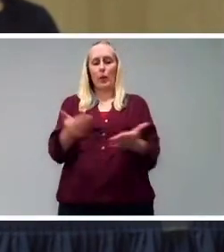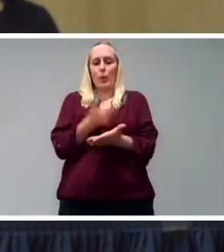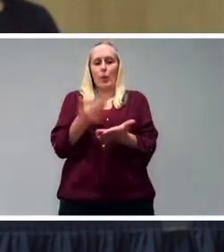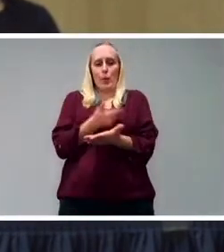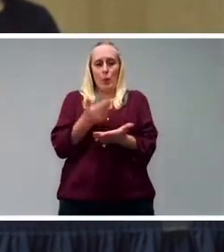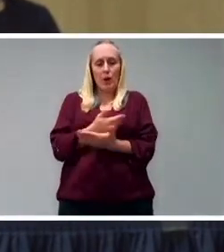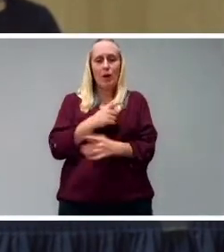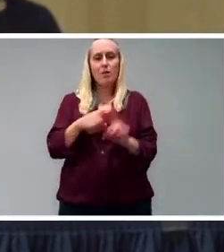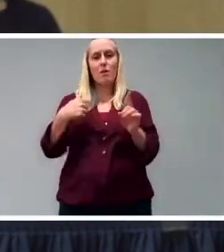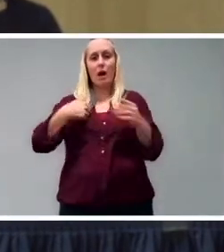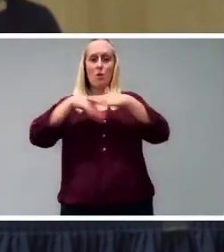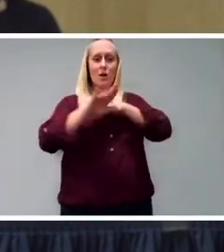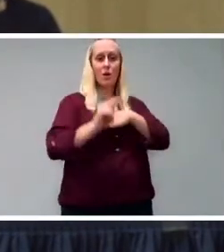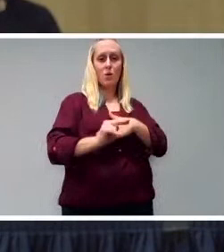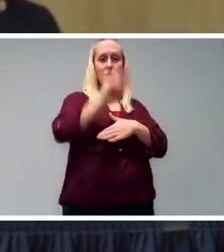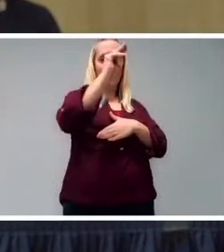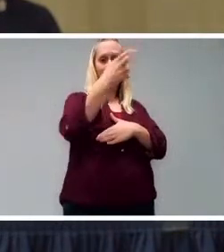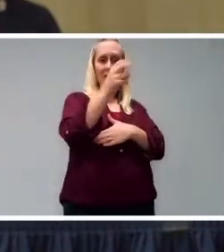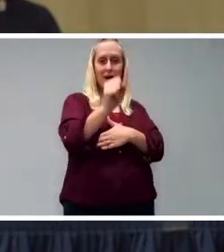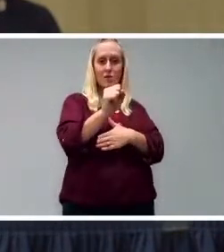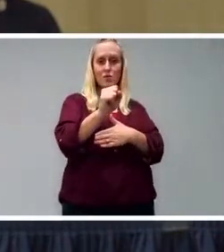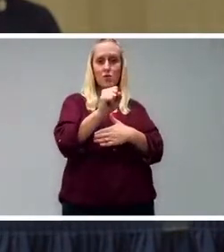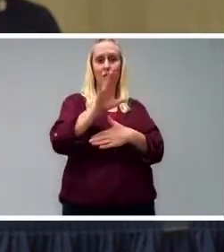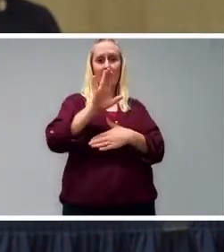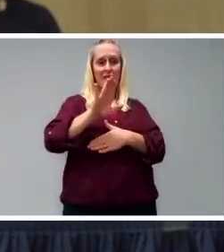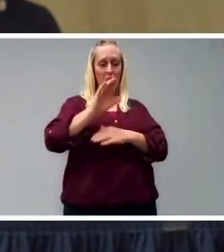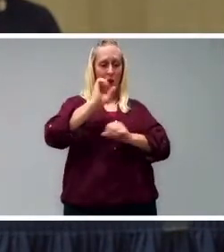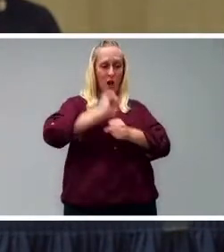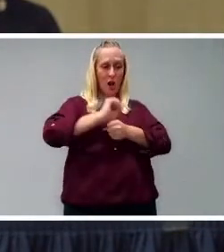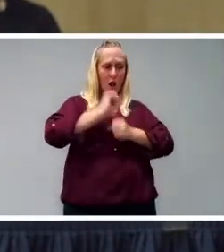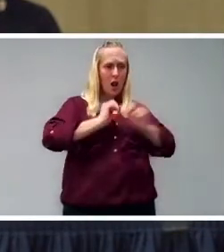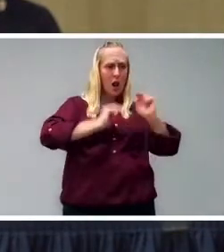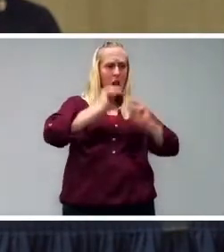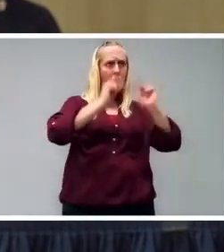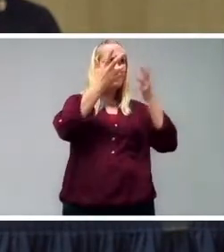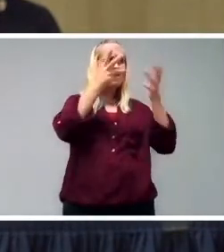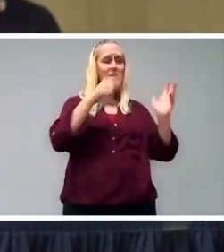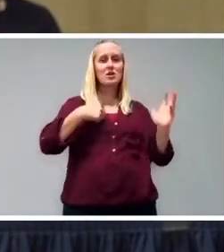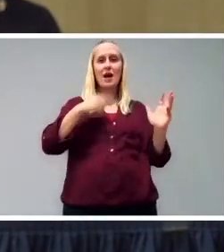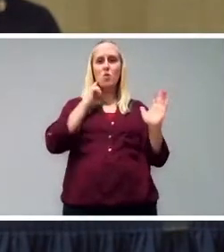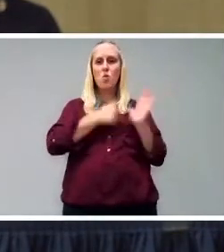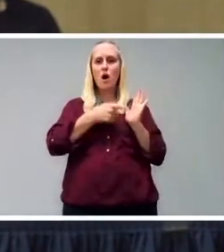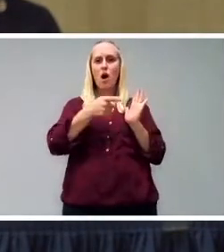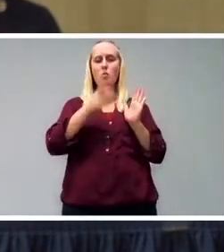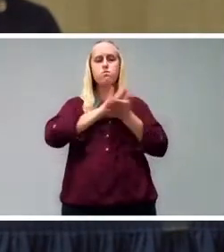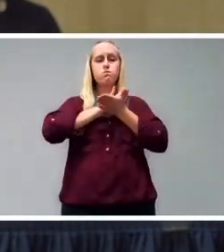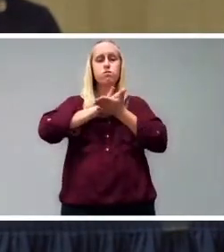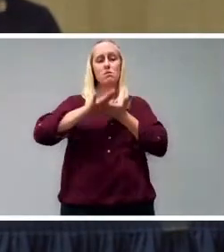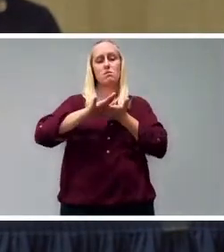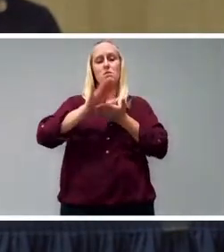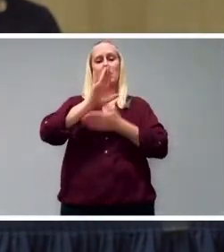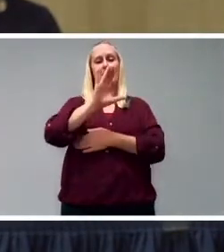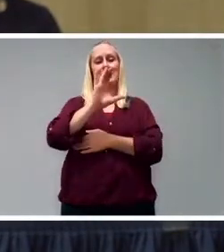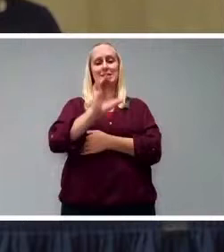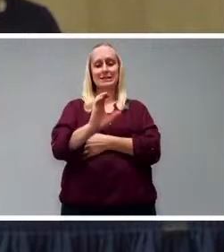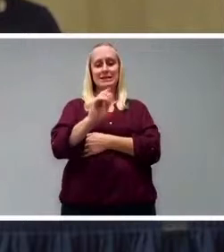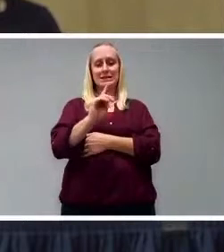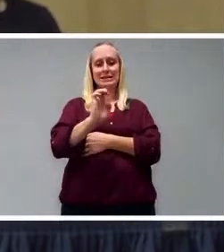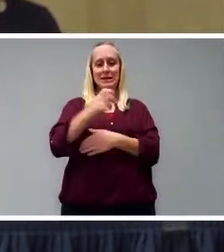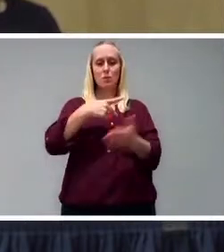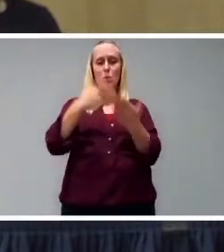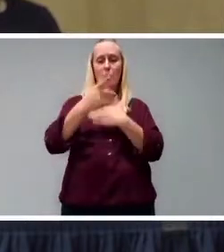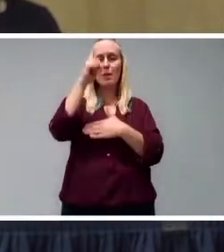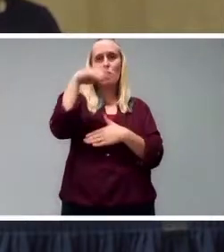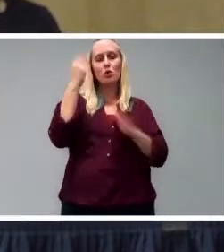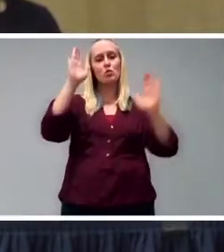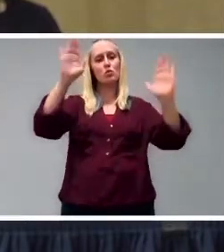walked into North Salem High School after the Mondrick the other day, and I was like, this place is nice. And their CTE programs also looked incredible. So